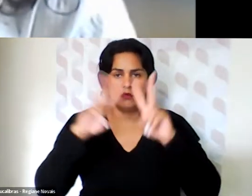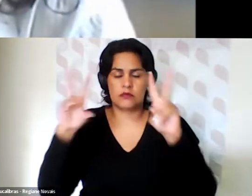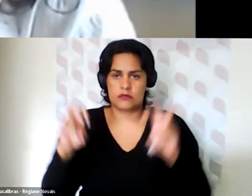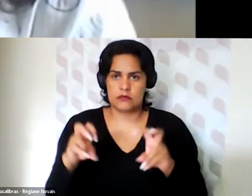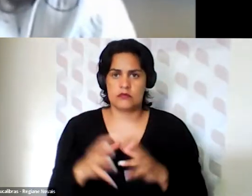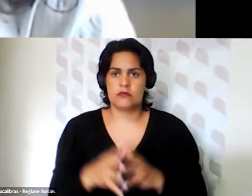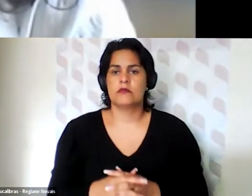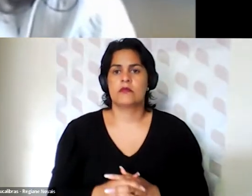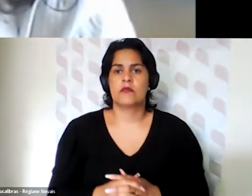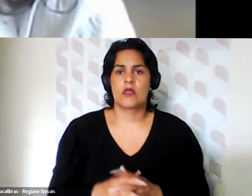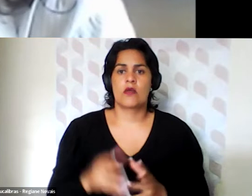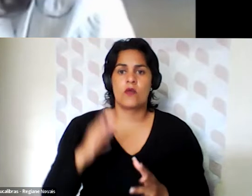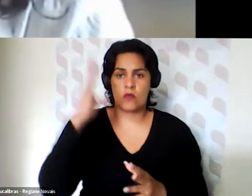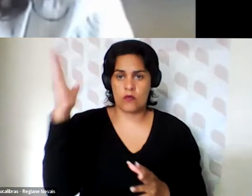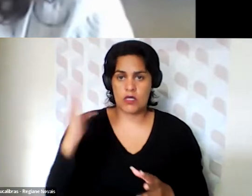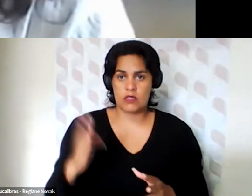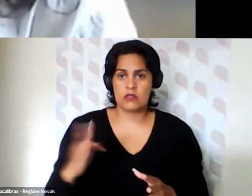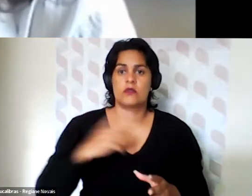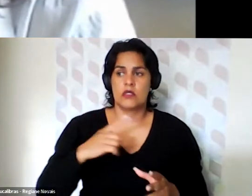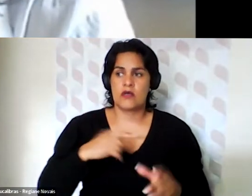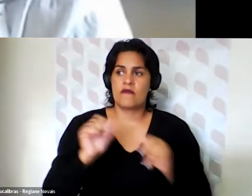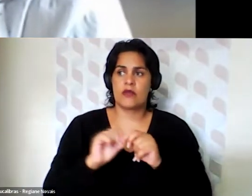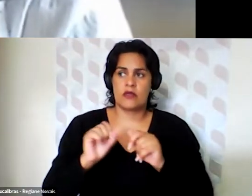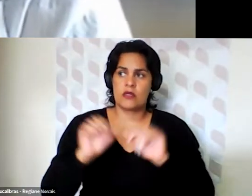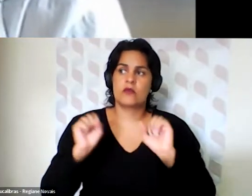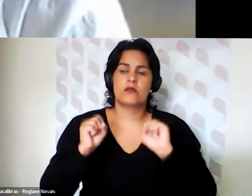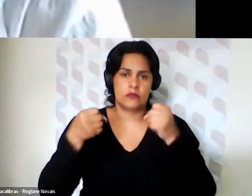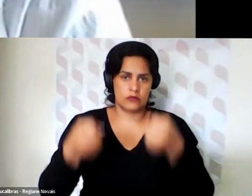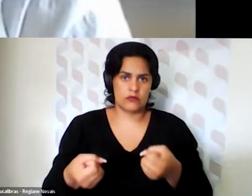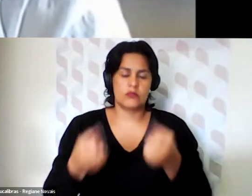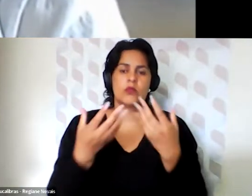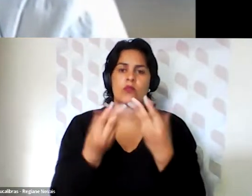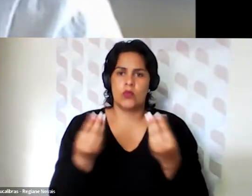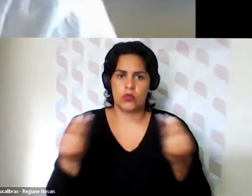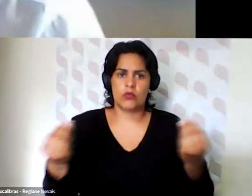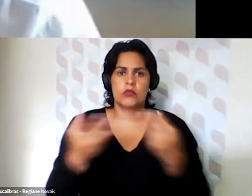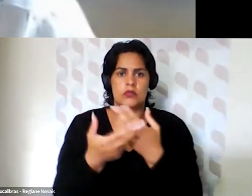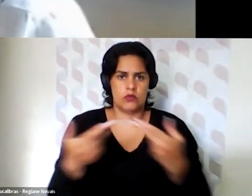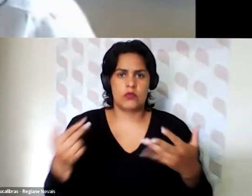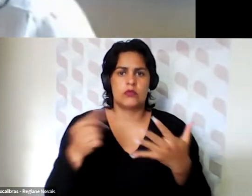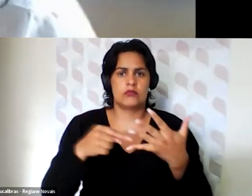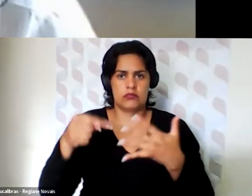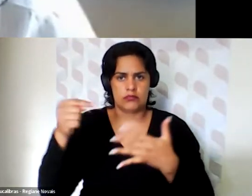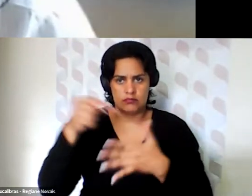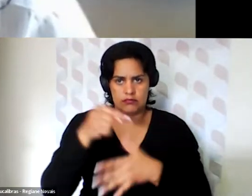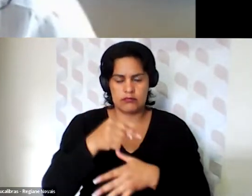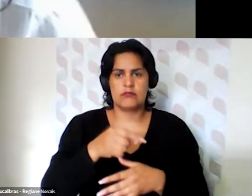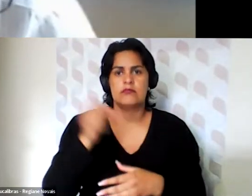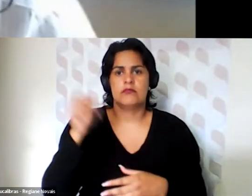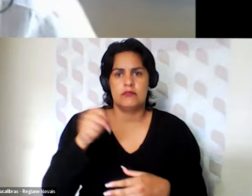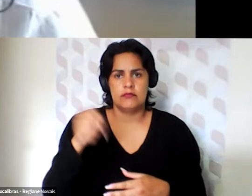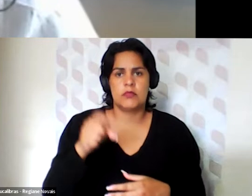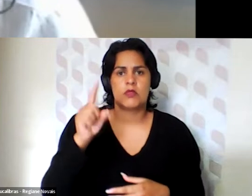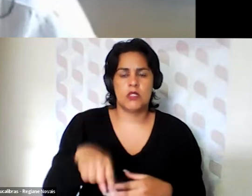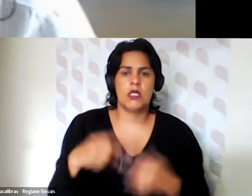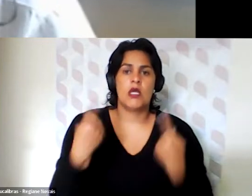conducting an environmental review of Brazil, the OECD itself noted that since 2015, deforestation